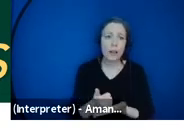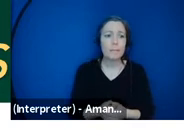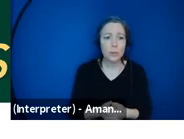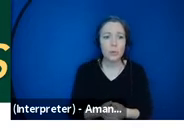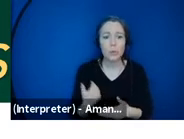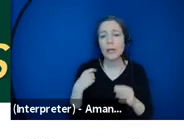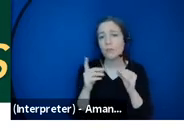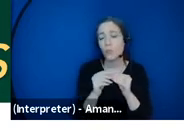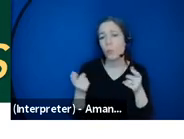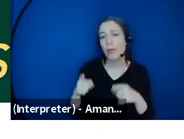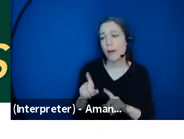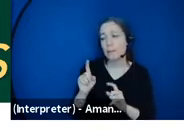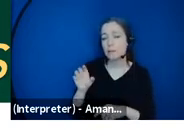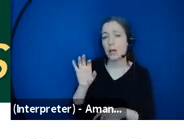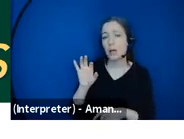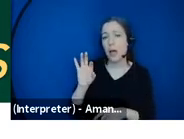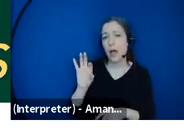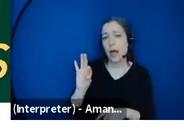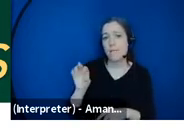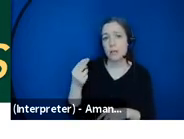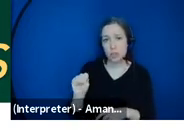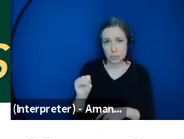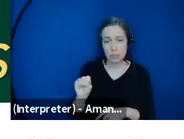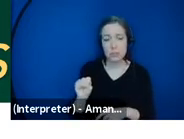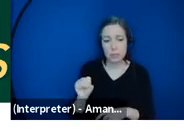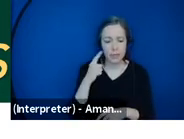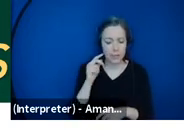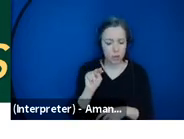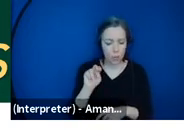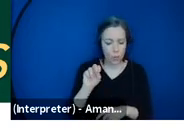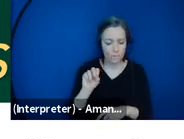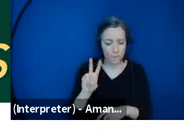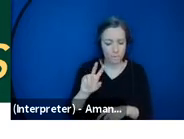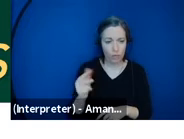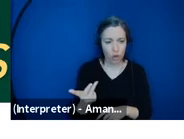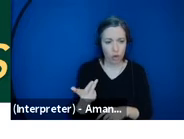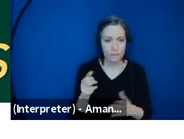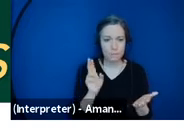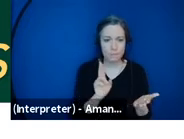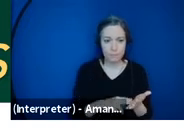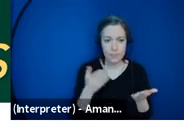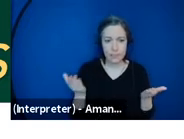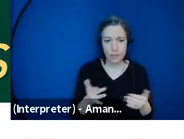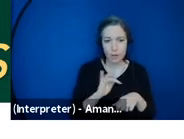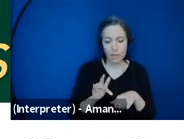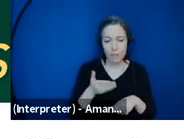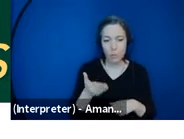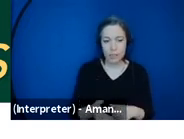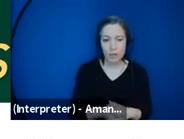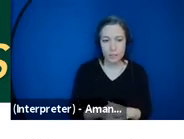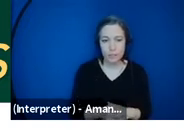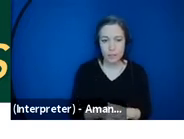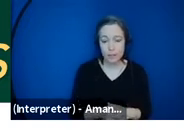at Frederick High School next week. I believe it's on the 3rd of November. You can sign up for that here using the link I have provided or the QR